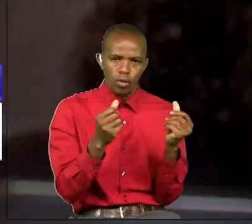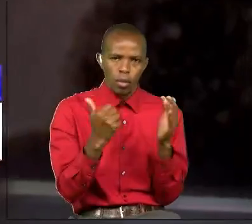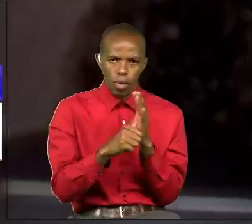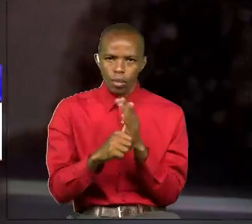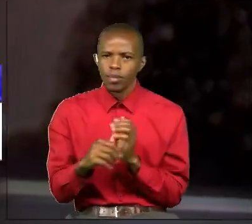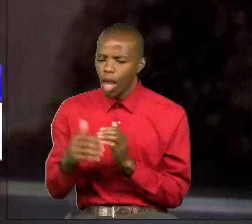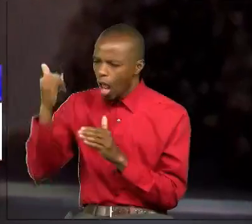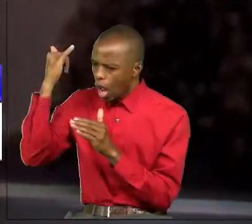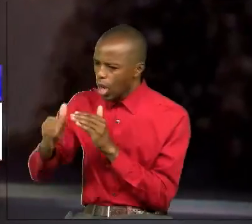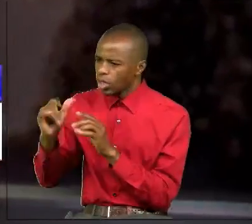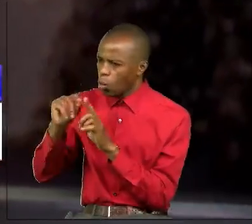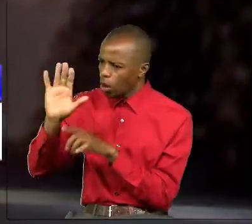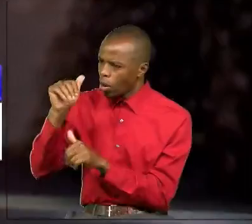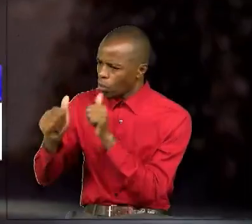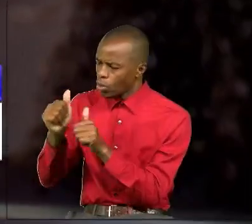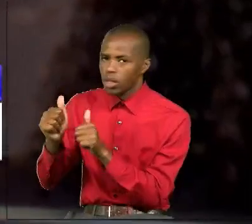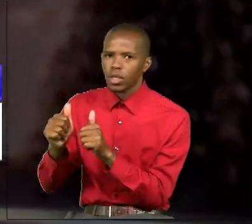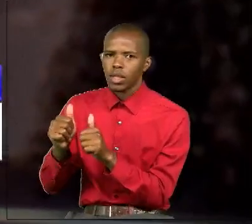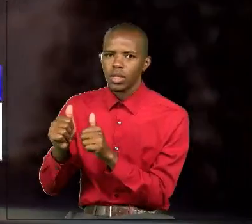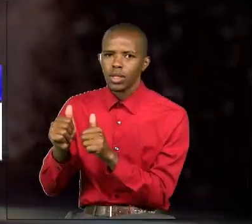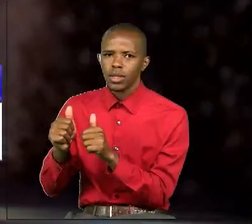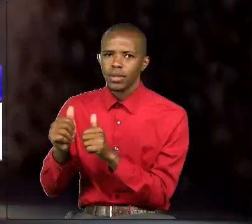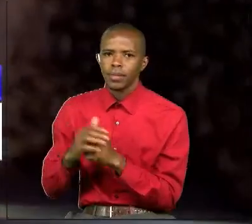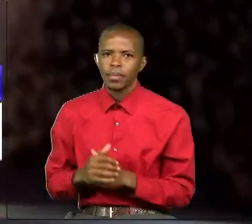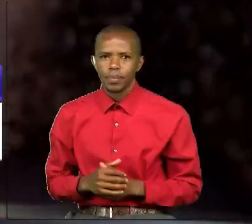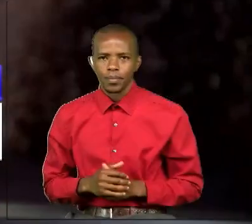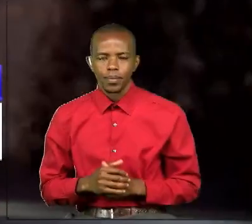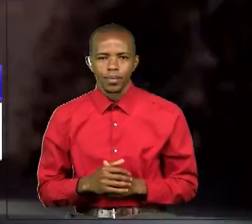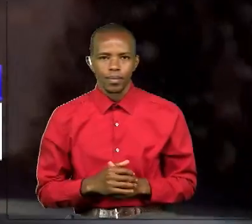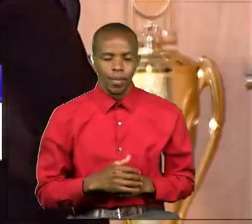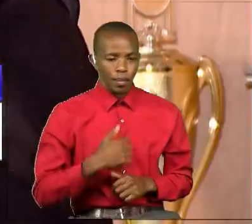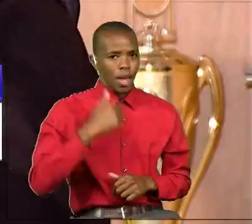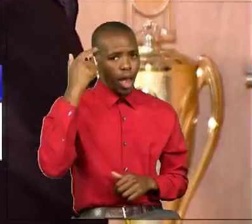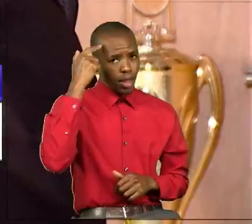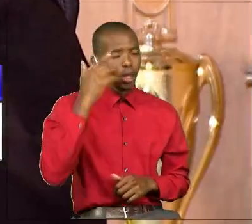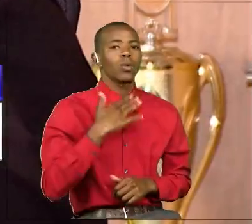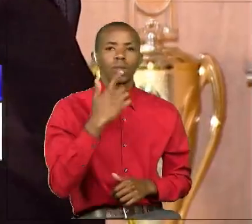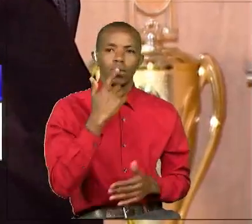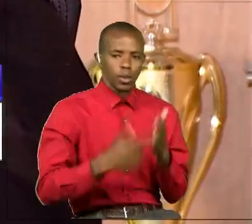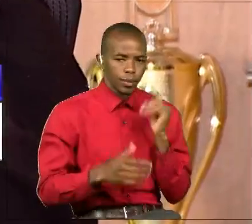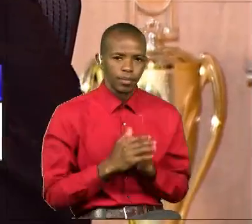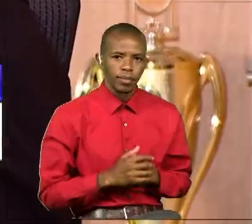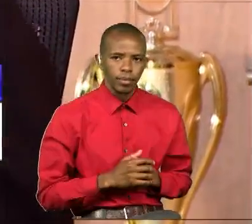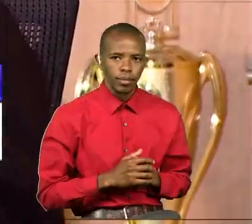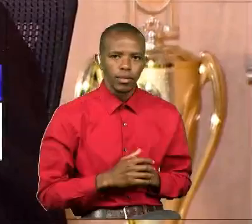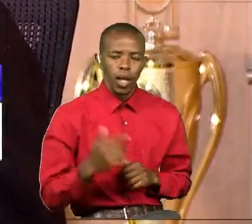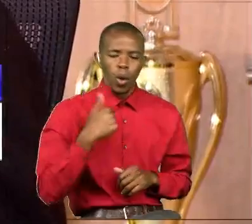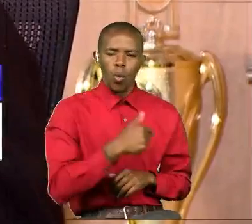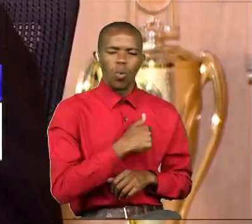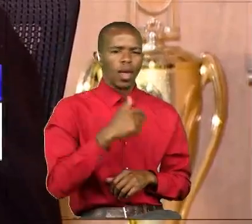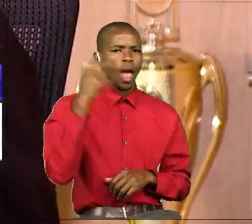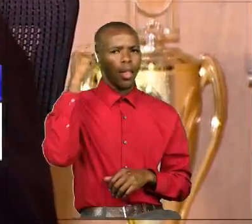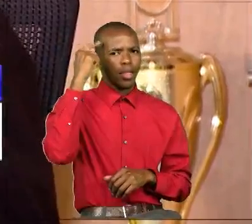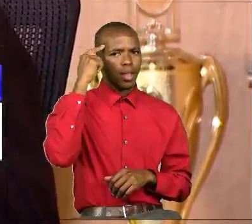your last words to the viewers watching you tonight? I think what I really want to say is that we used to think about